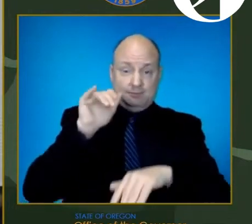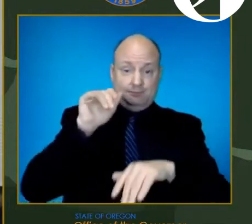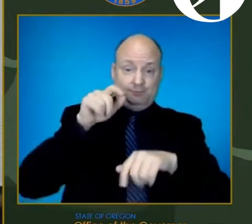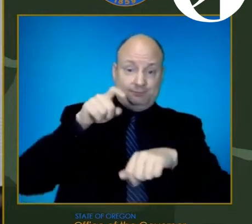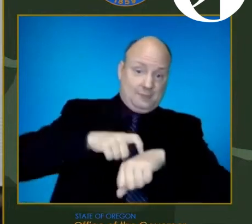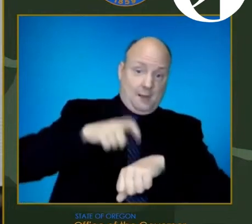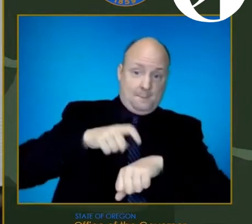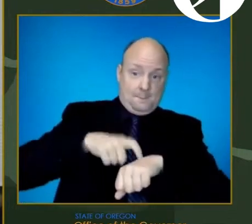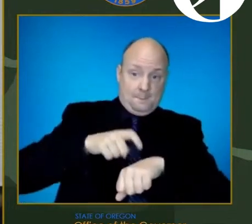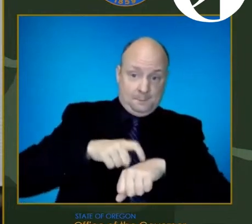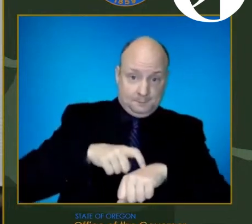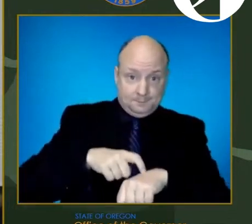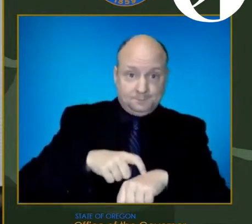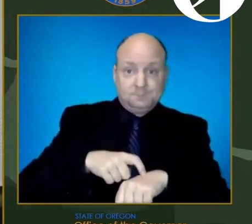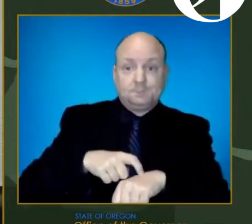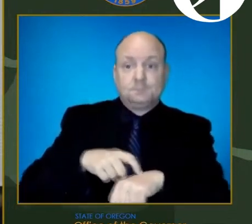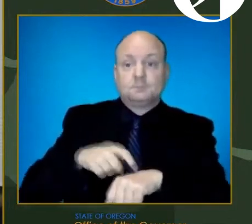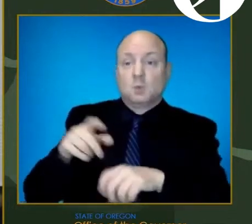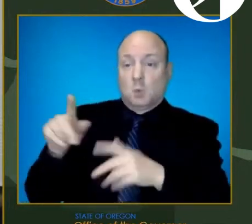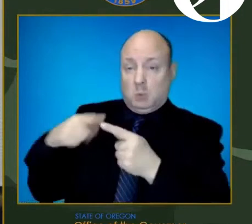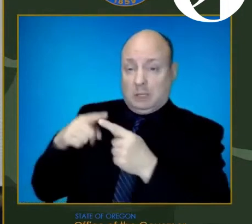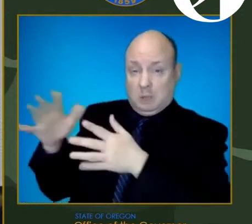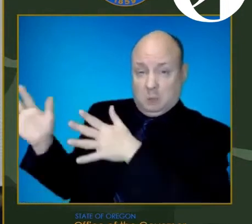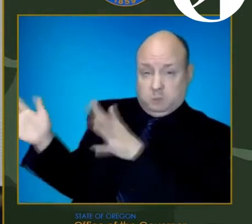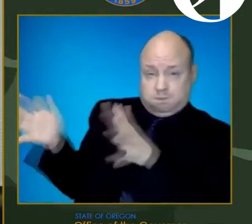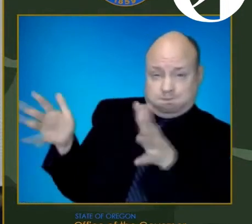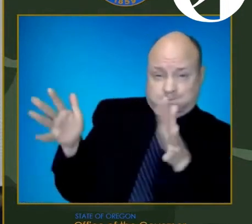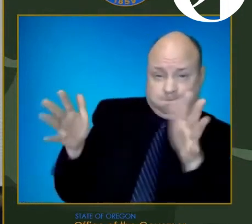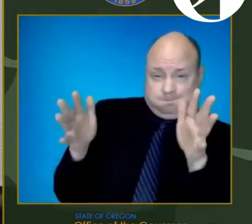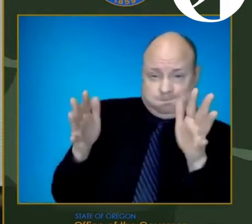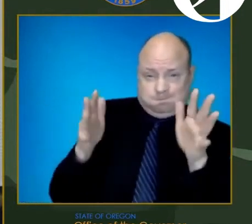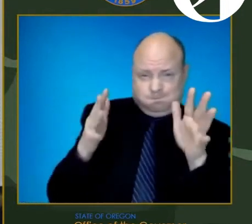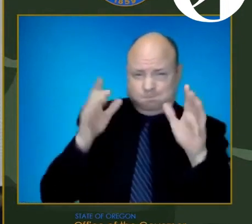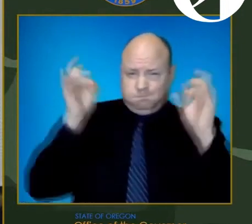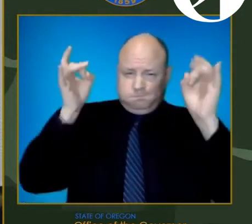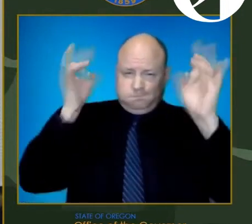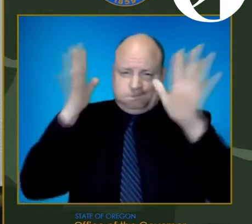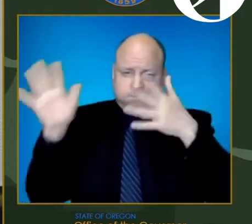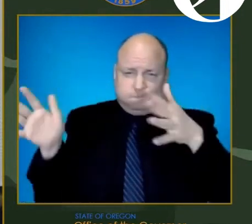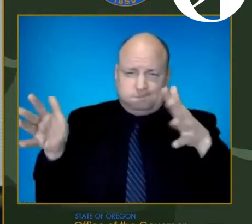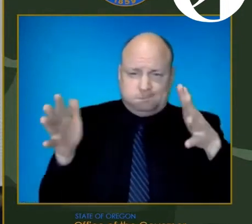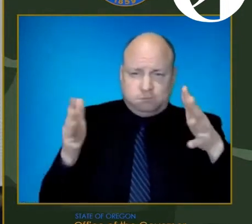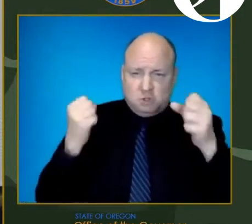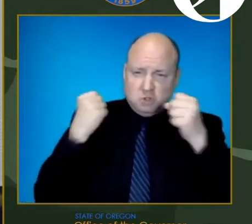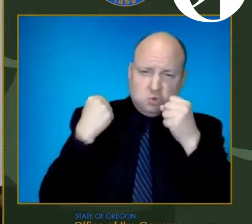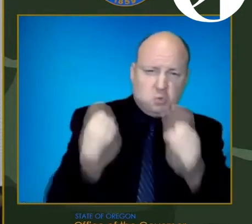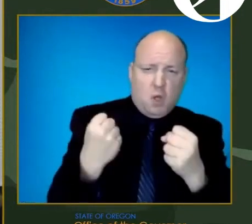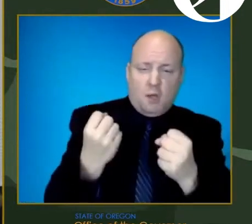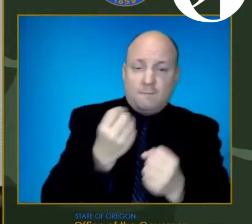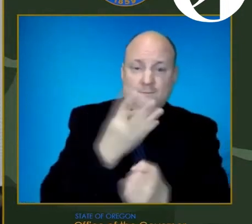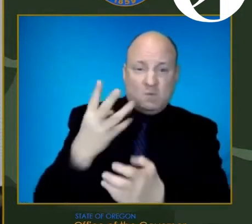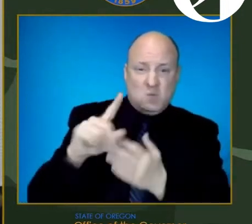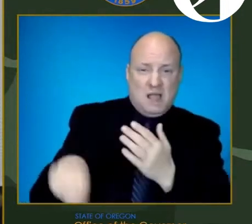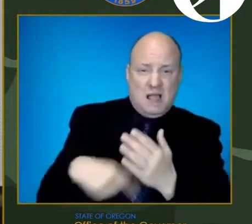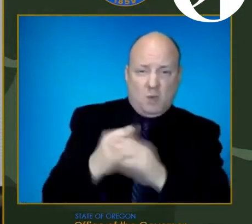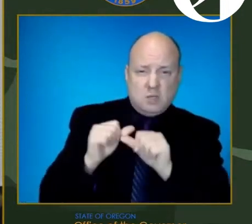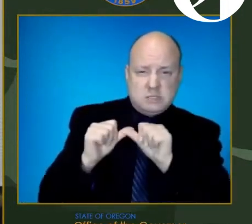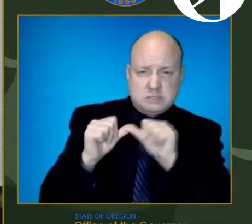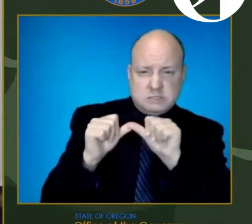the forecasted winds came a few hours prior to the fire